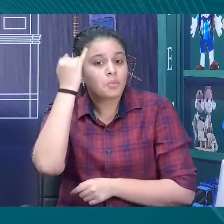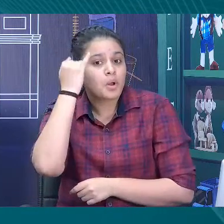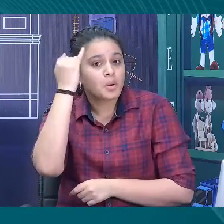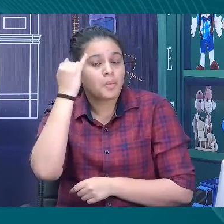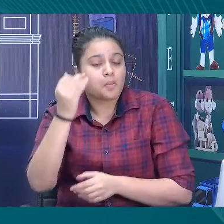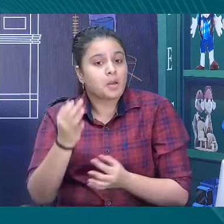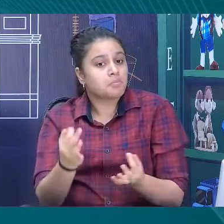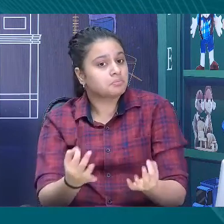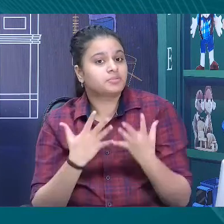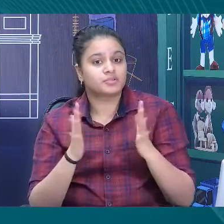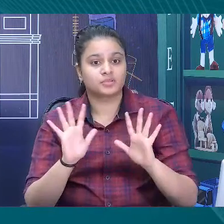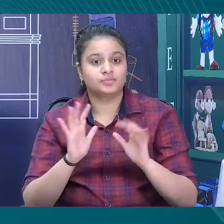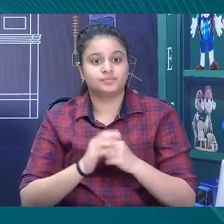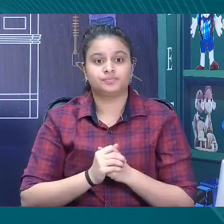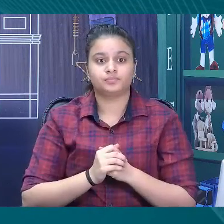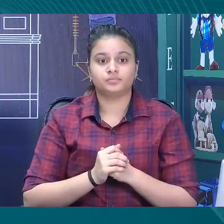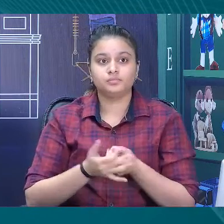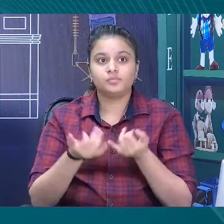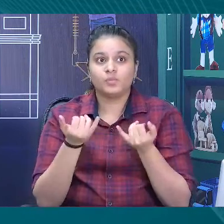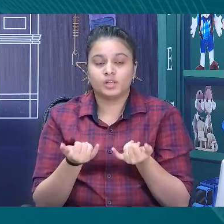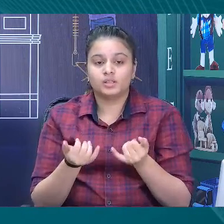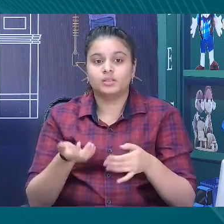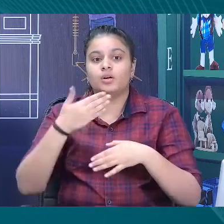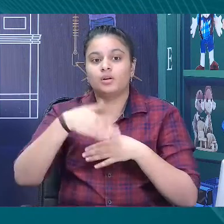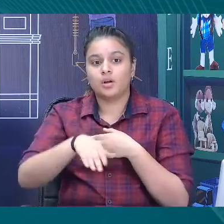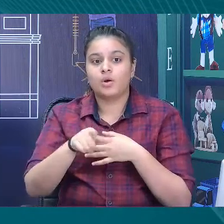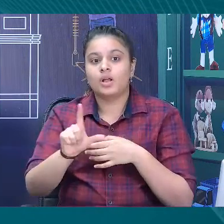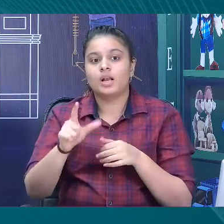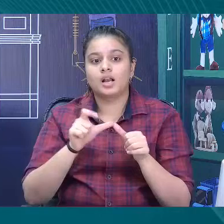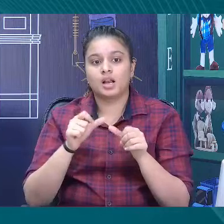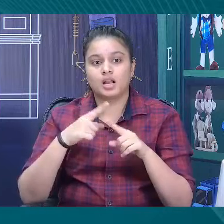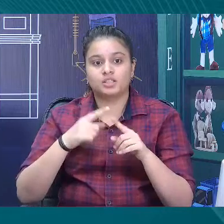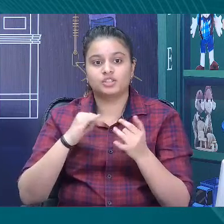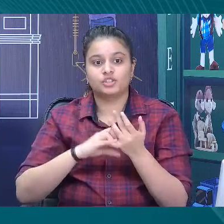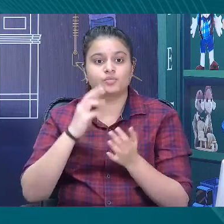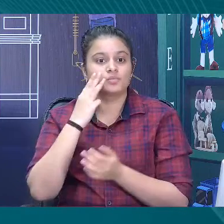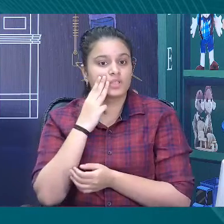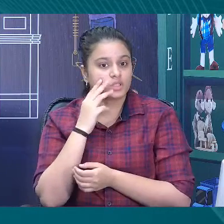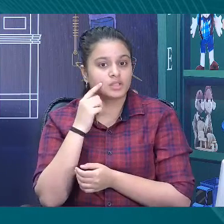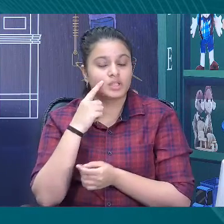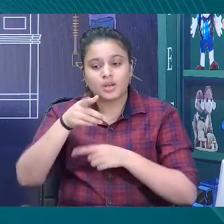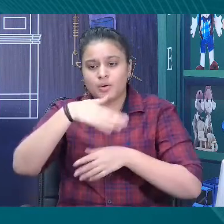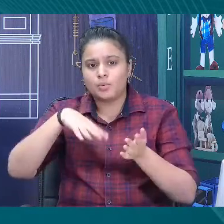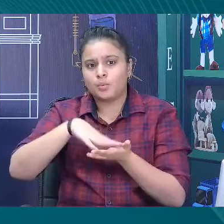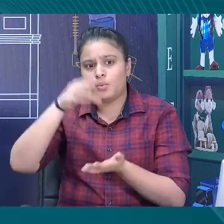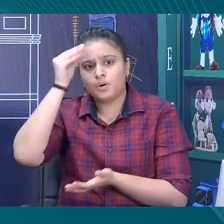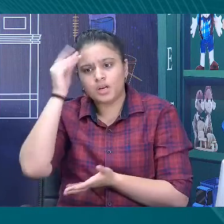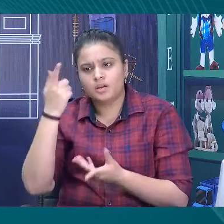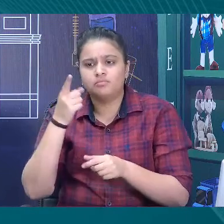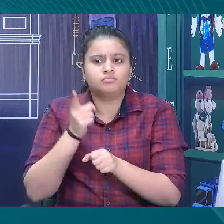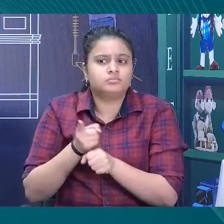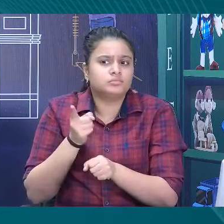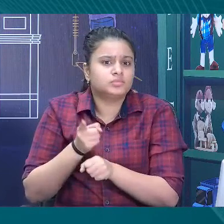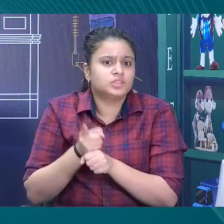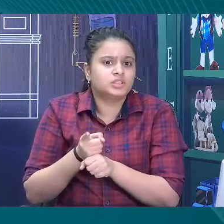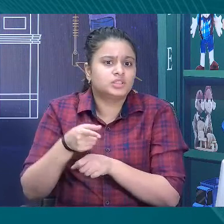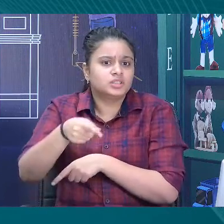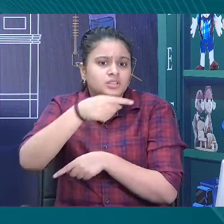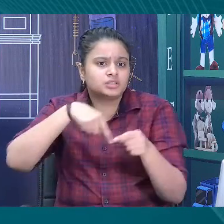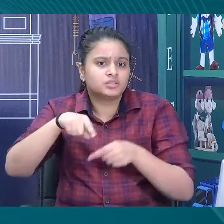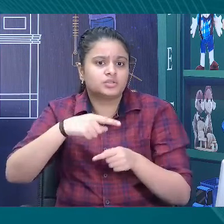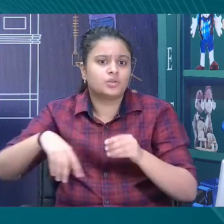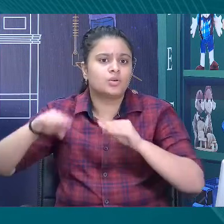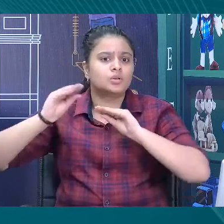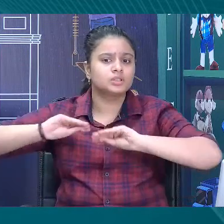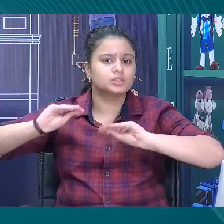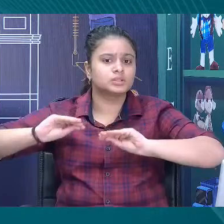must say. And now I would like to move on to Lakshmi ma'am. We have learnt about how a teacher, you know, reaches out to all the